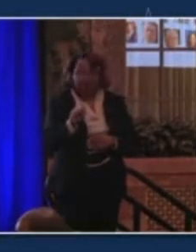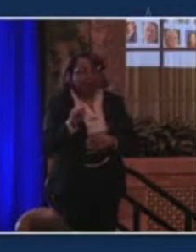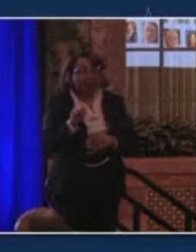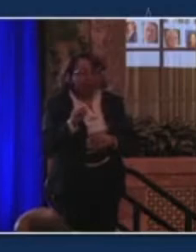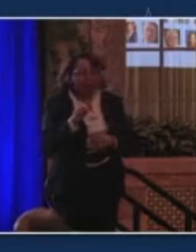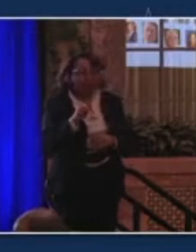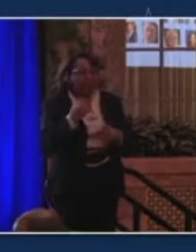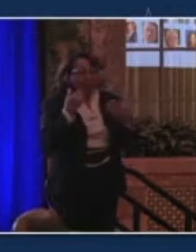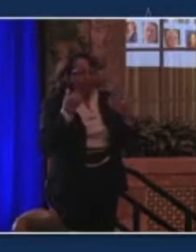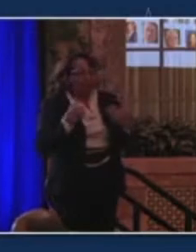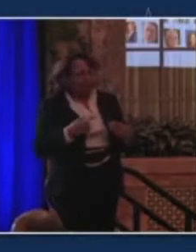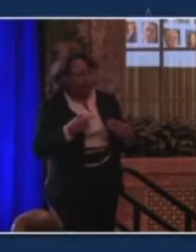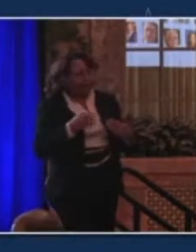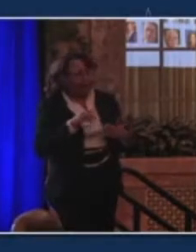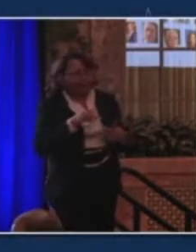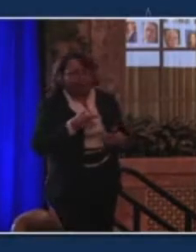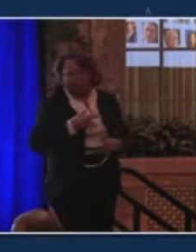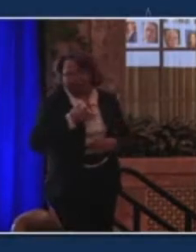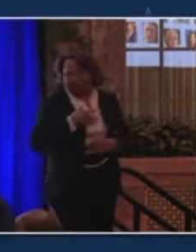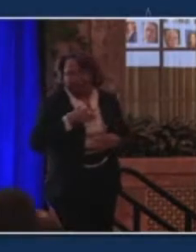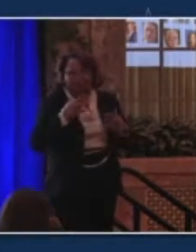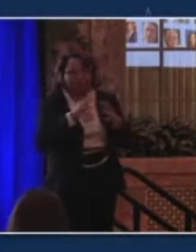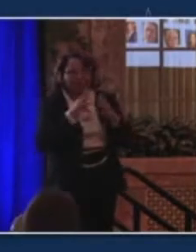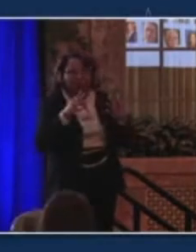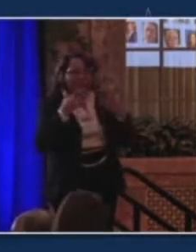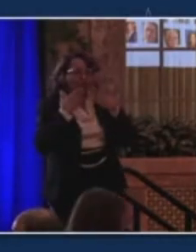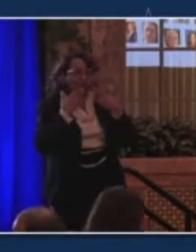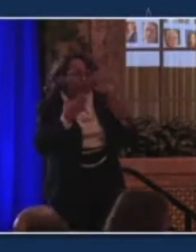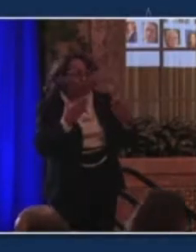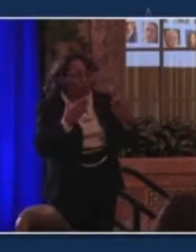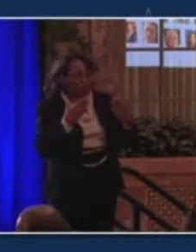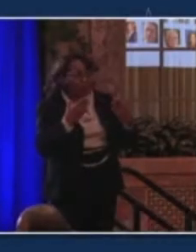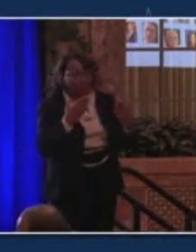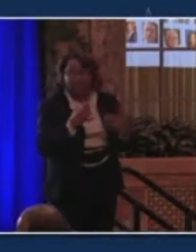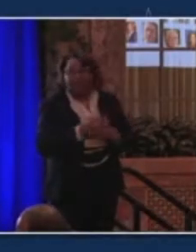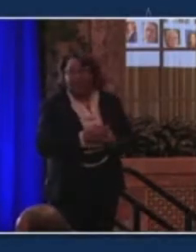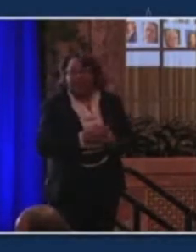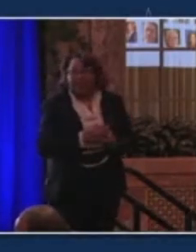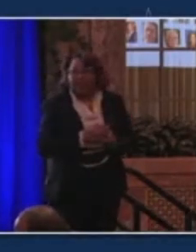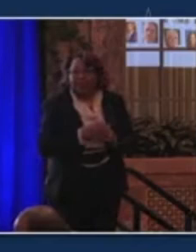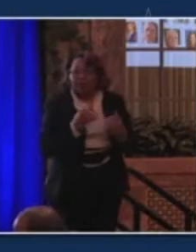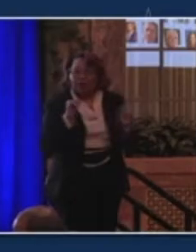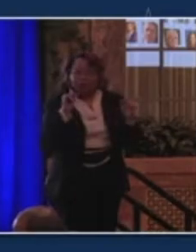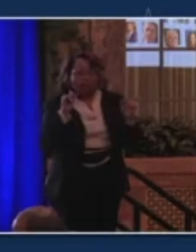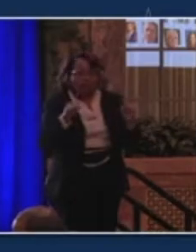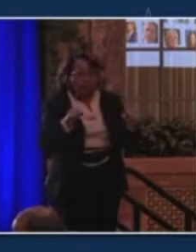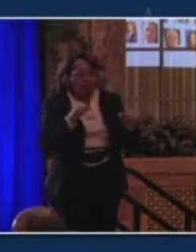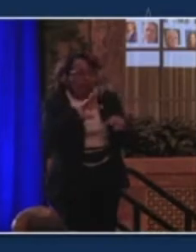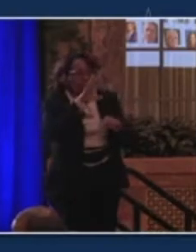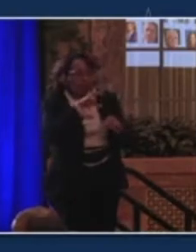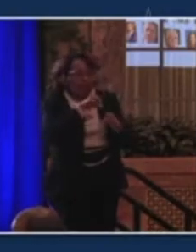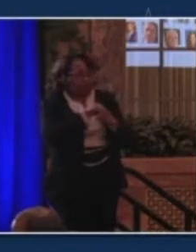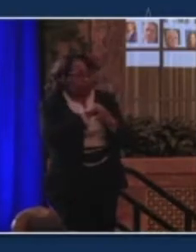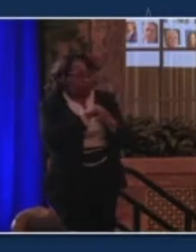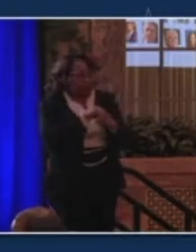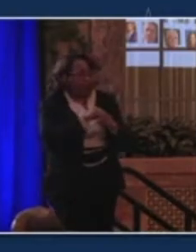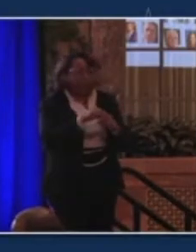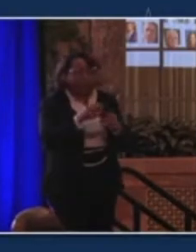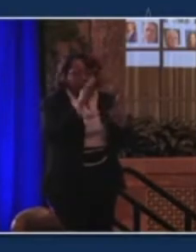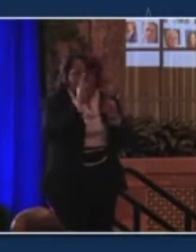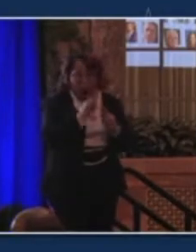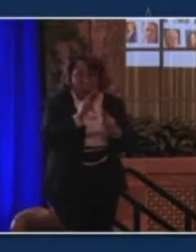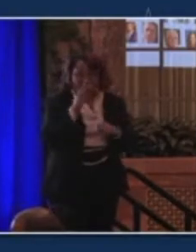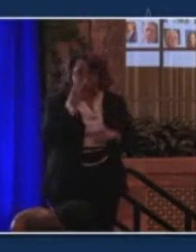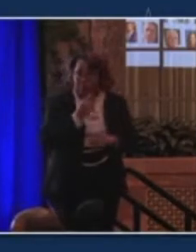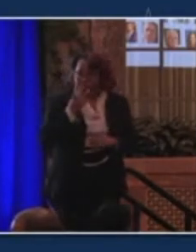I am filled with so much gratitude with how you have brought us together so that we may all take part in honoring the memory